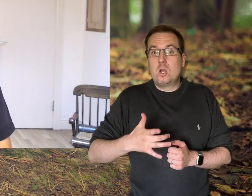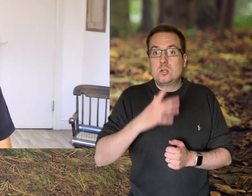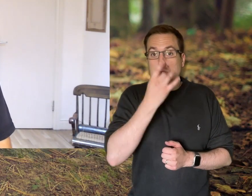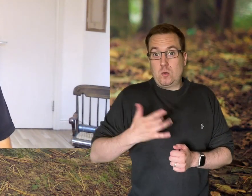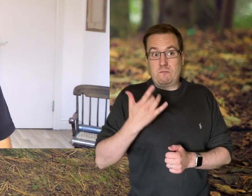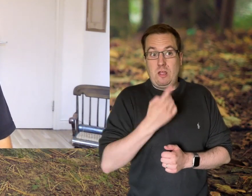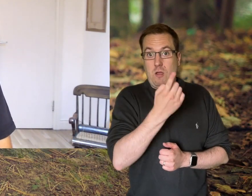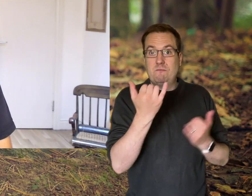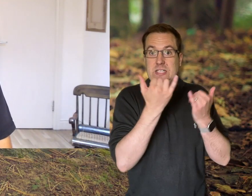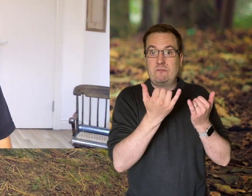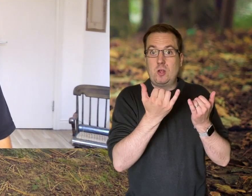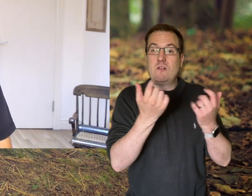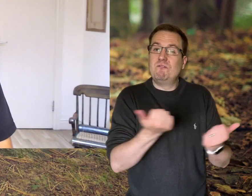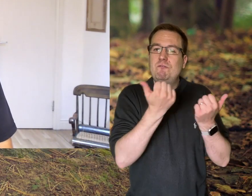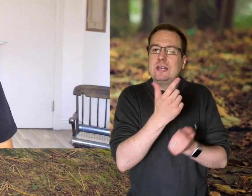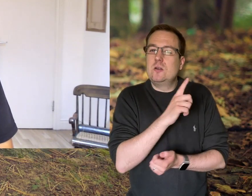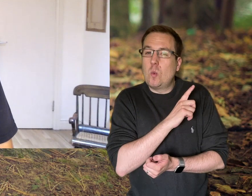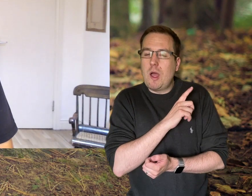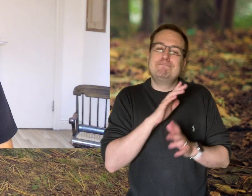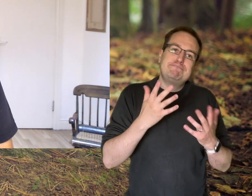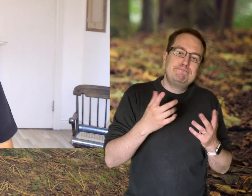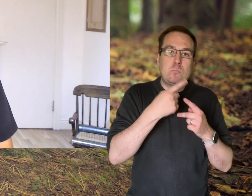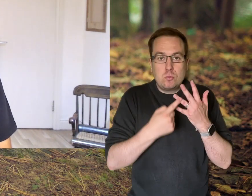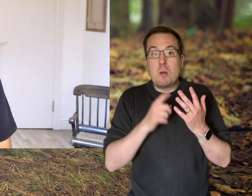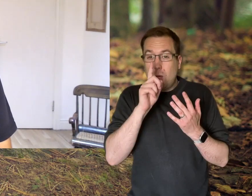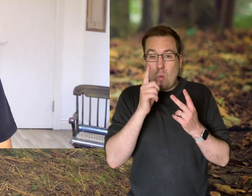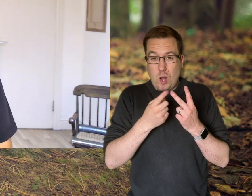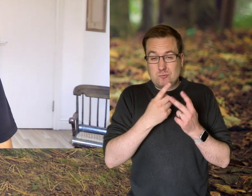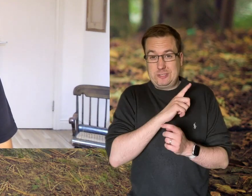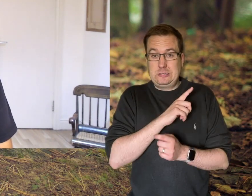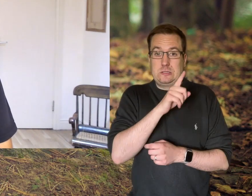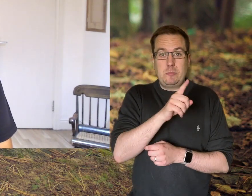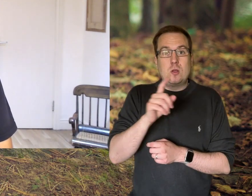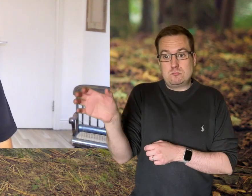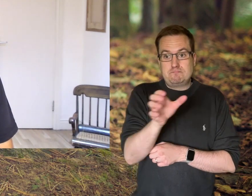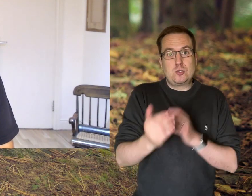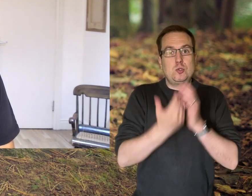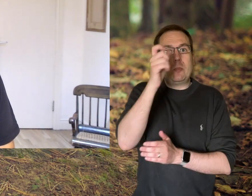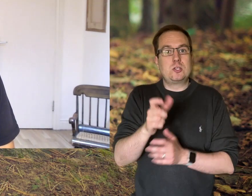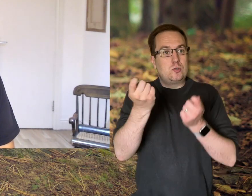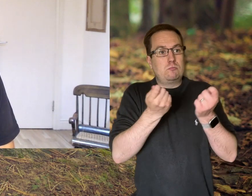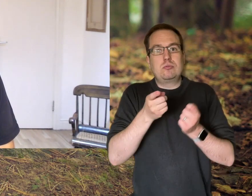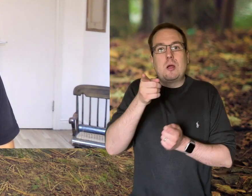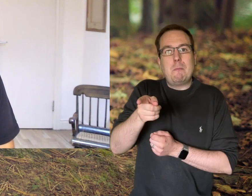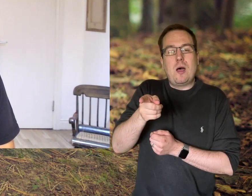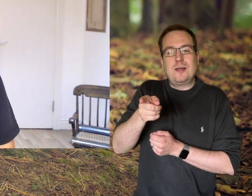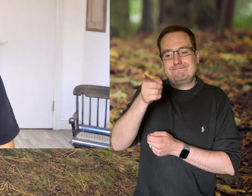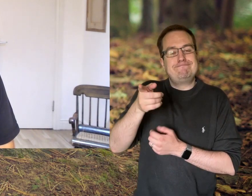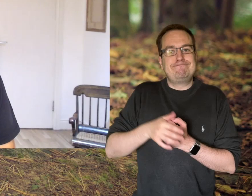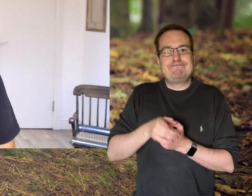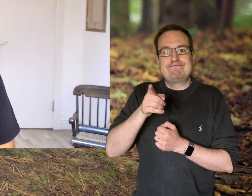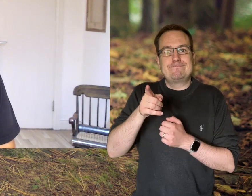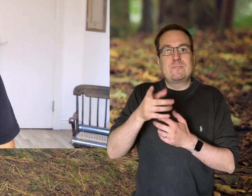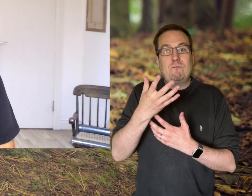holding festivals was that the guy lined up to take them on had a family. The Apostle Paul thought it was better not to